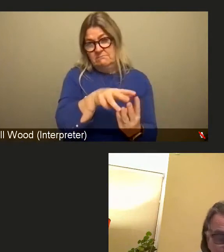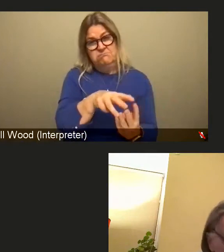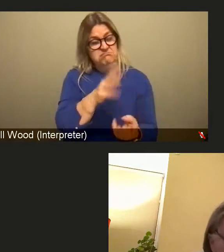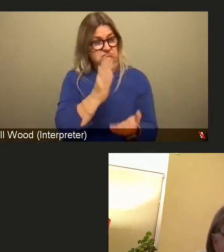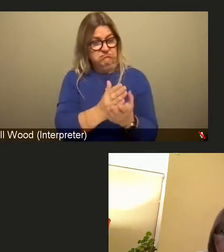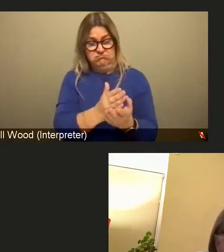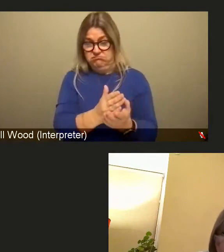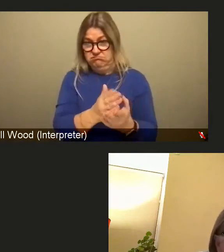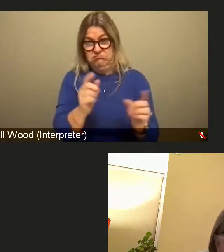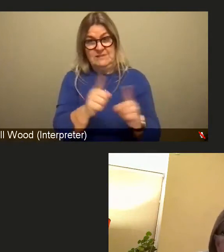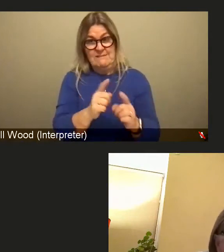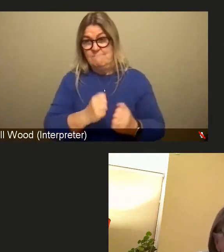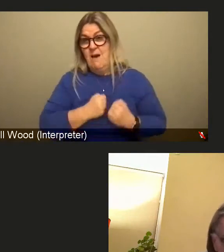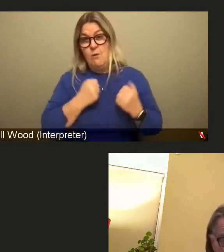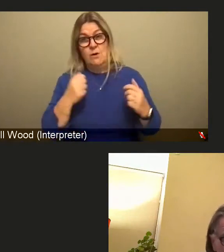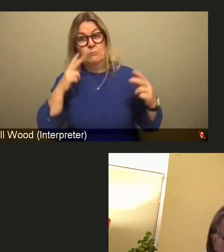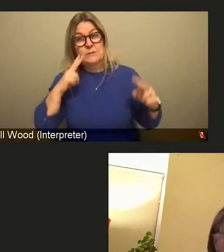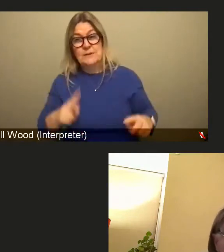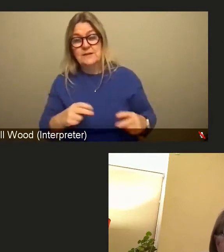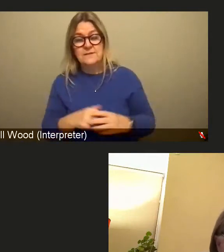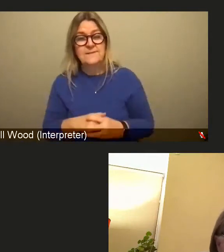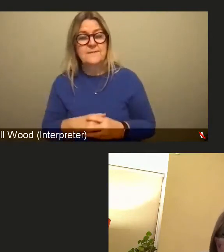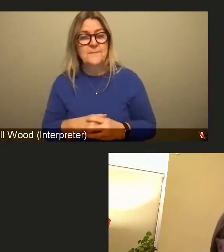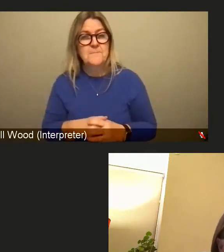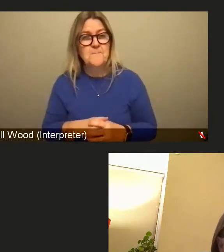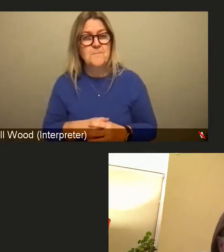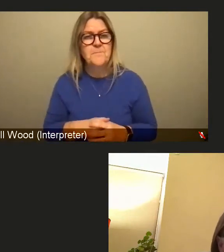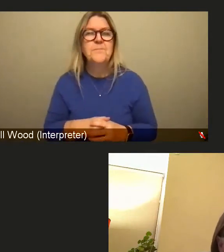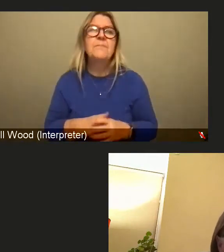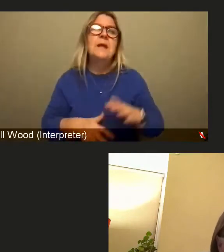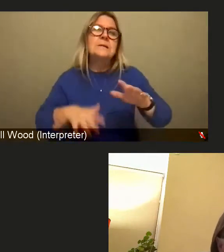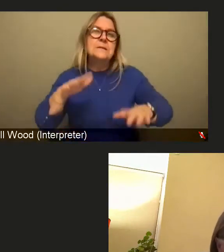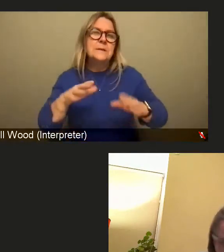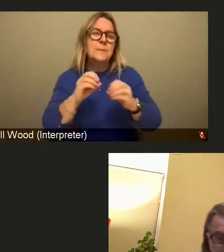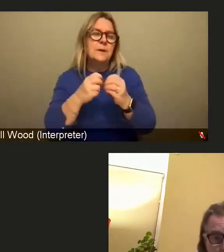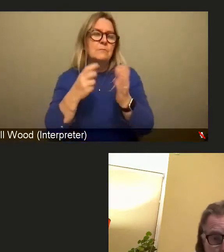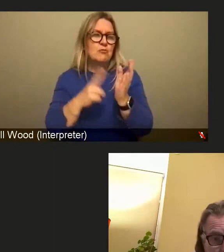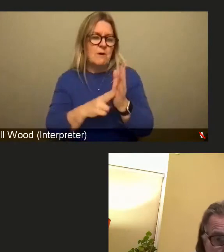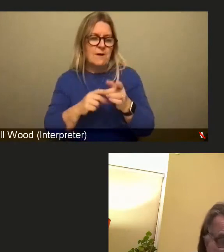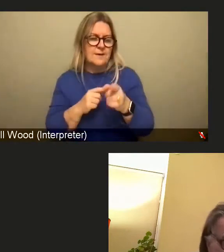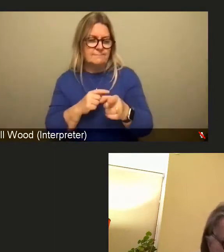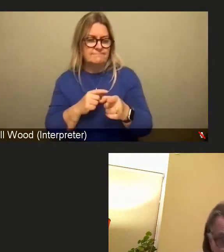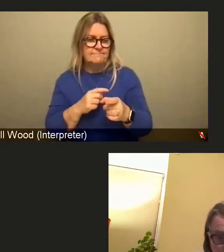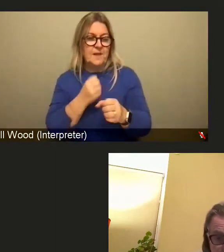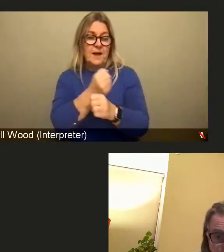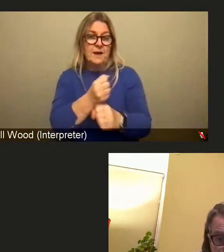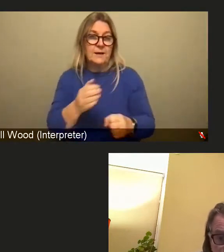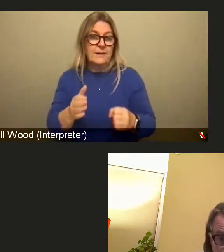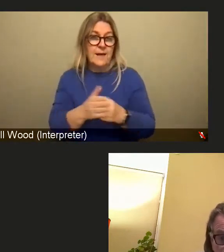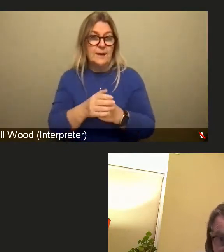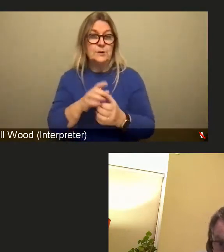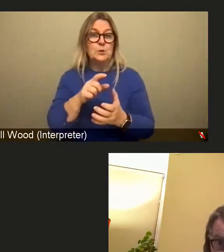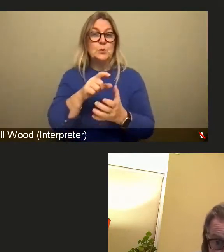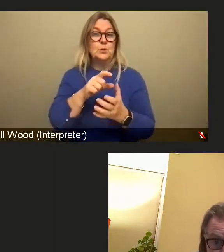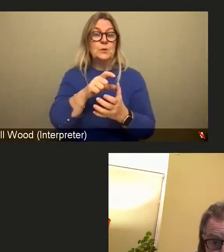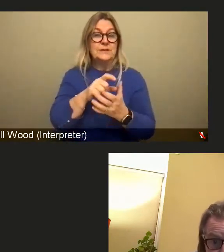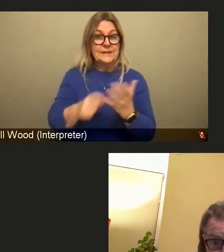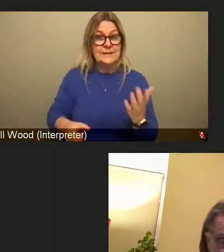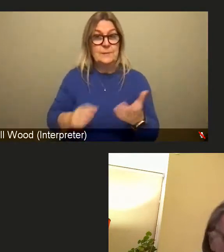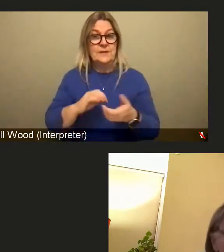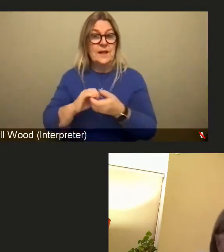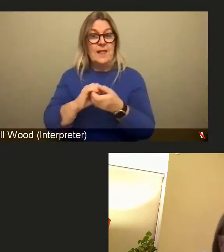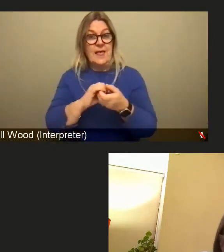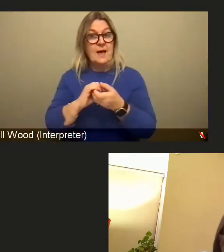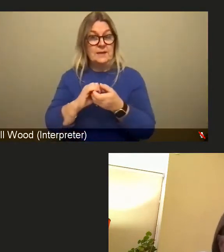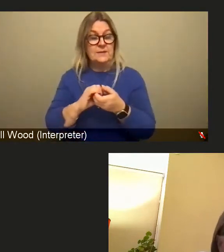our perspective. Certainly, similar to Brian at the Glasgow Disability Alliance, Inclusion Scotland, we're a disabled people's